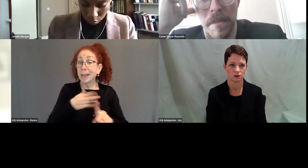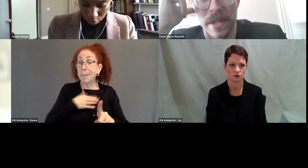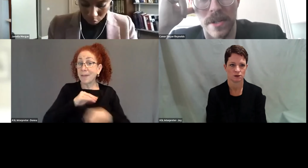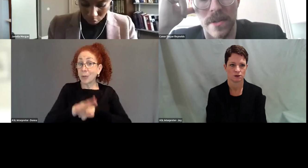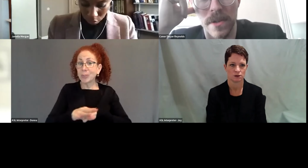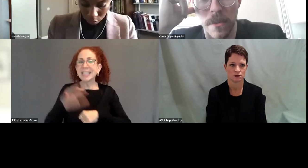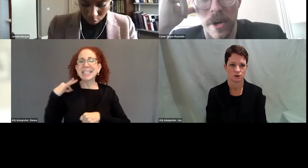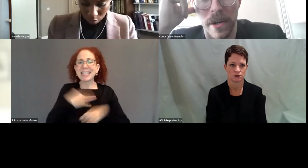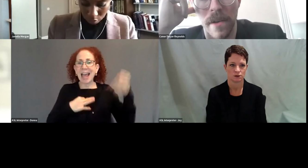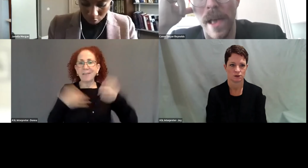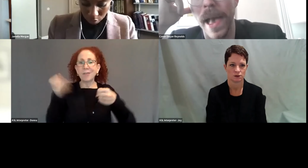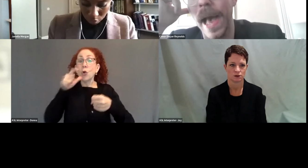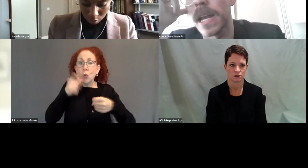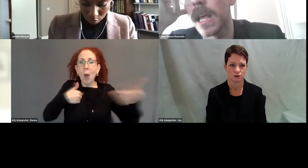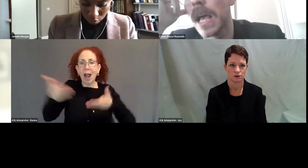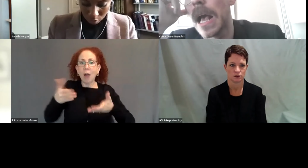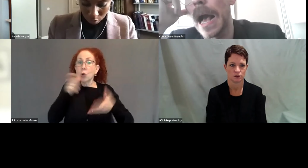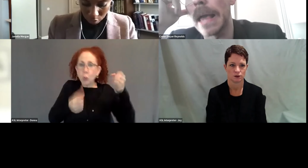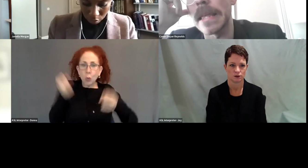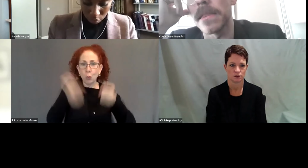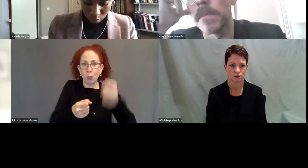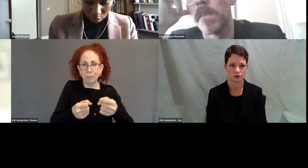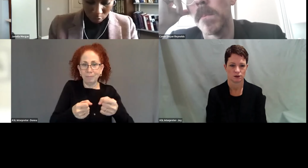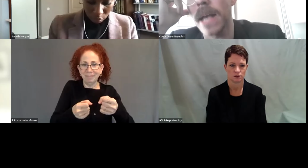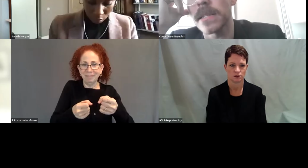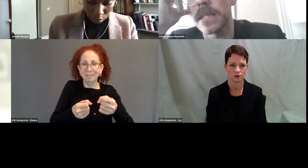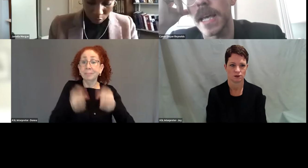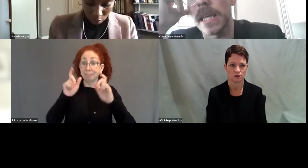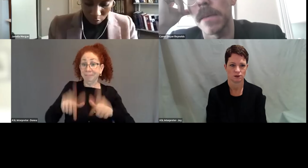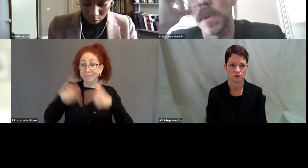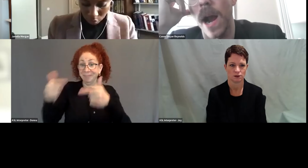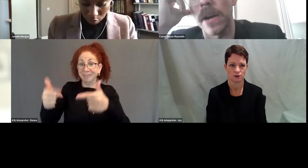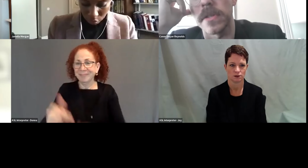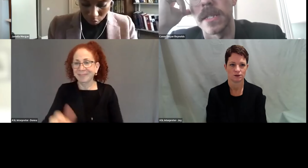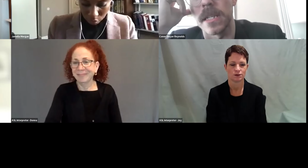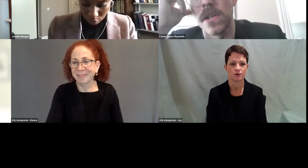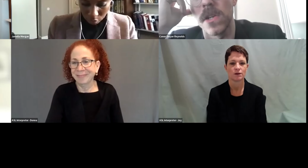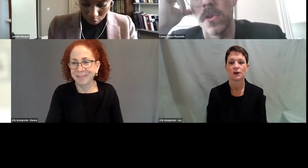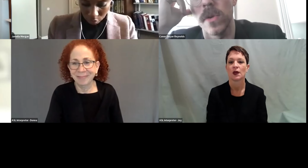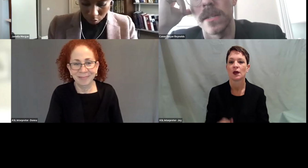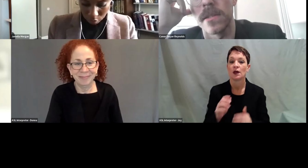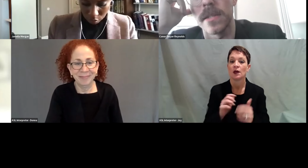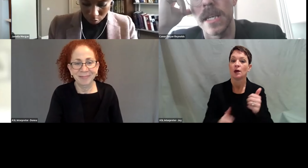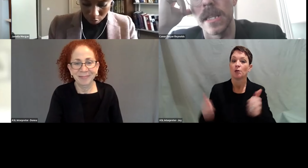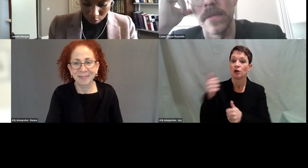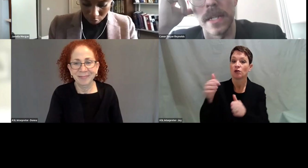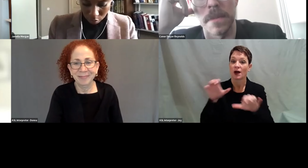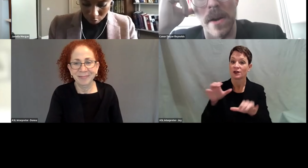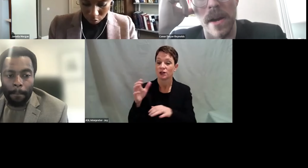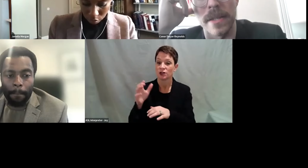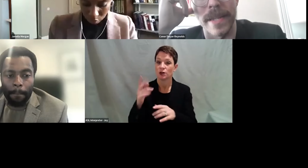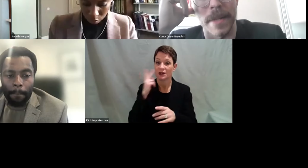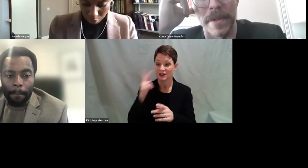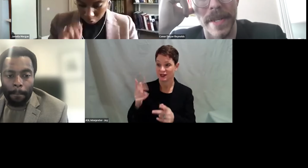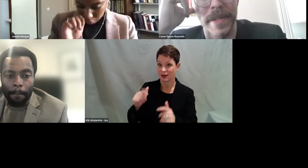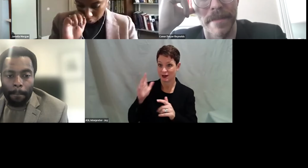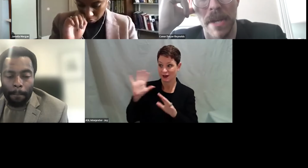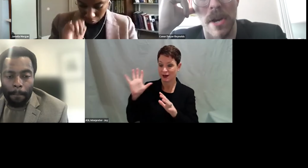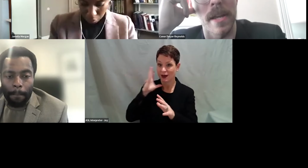put in the positions to do the work. And I think the best thing that bureaucracies can do is see lived experience